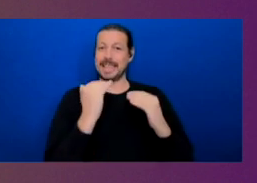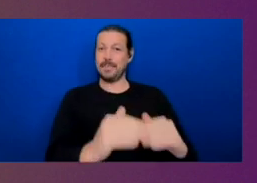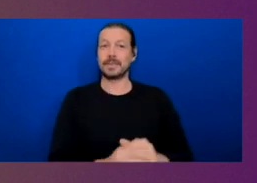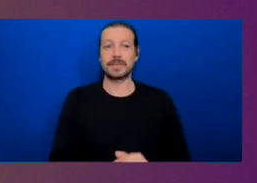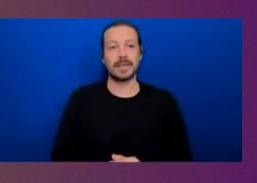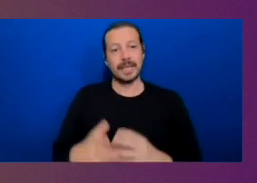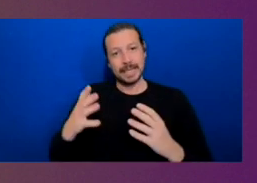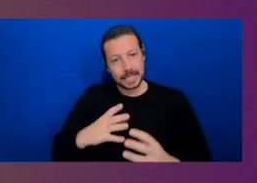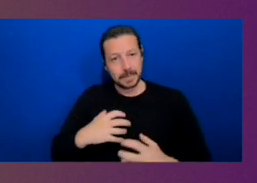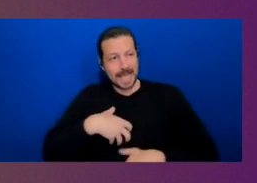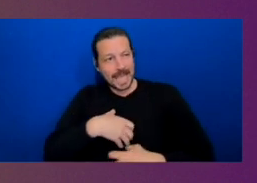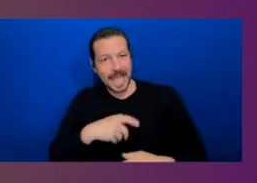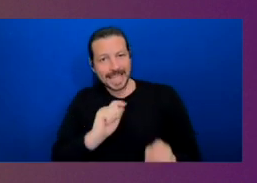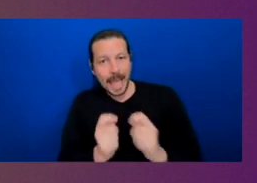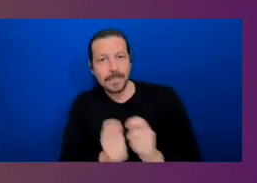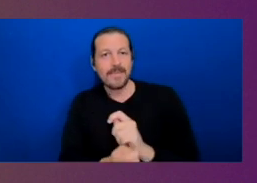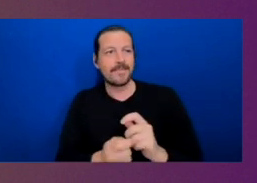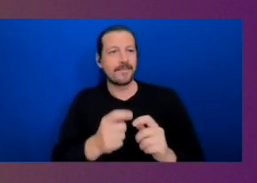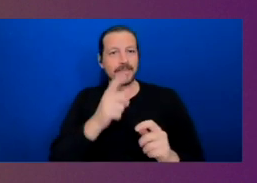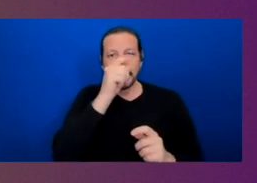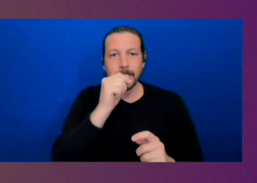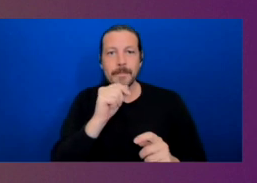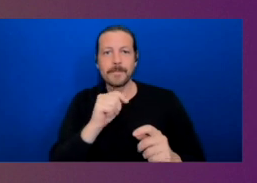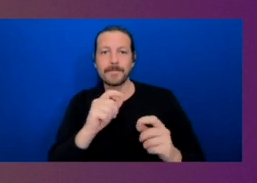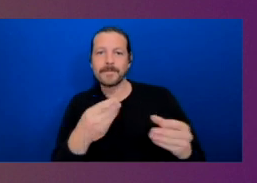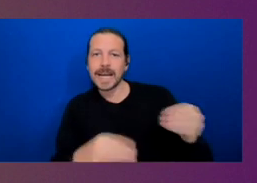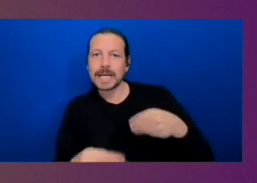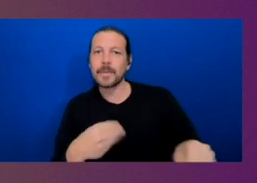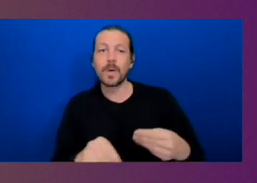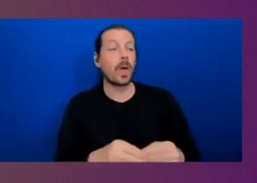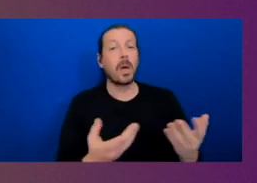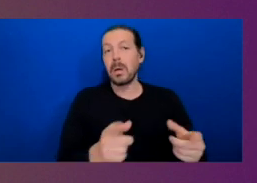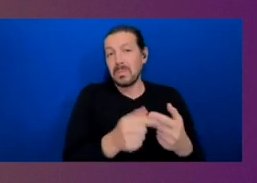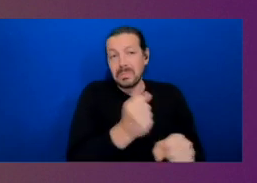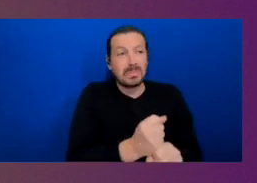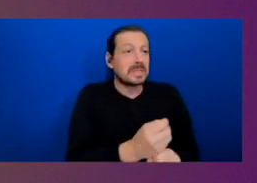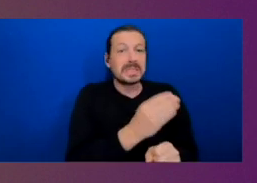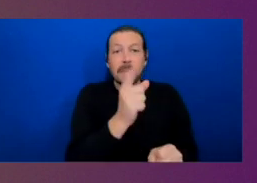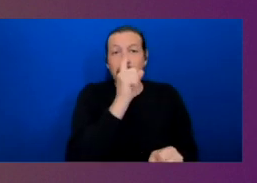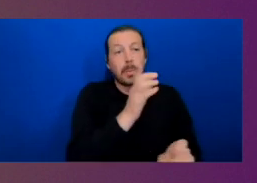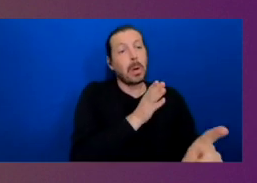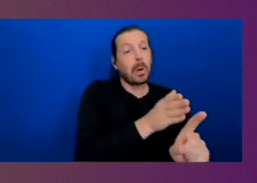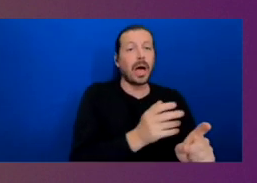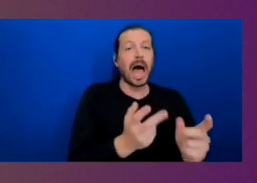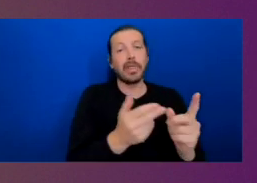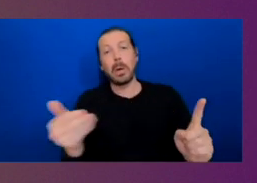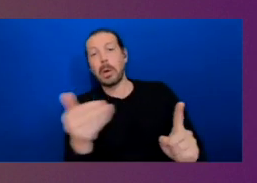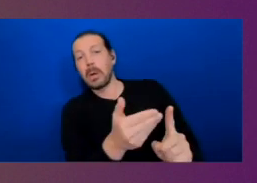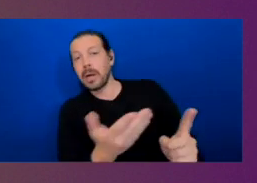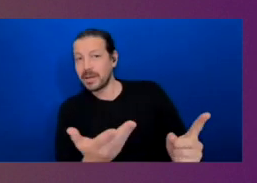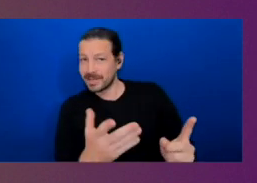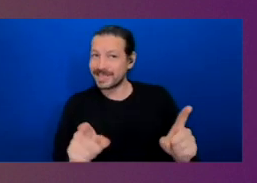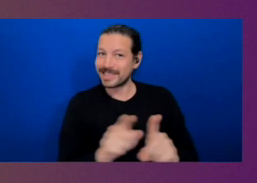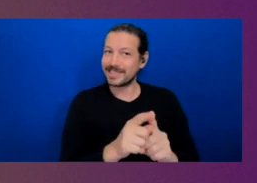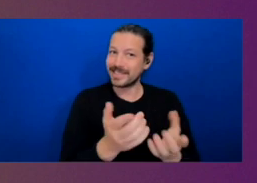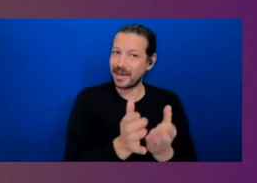that people, as Leonie was just talking about, some people might choose to go at it one way, some might choose to go at it another way. And it's just